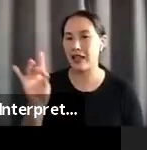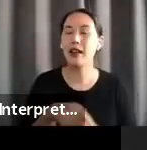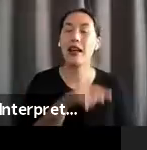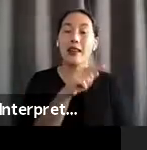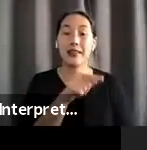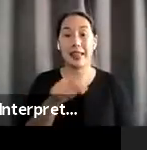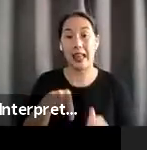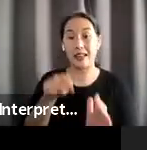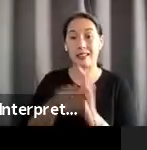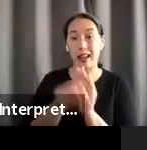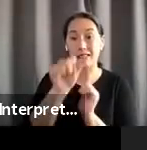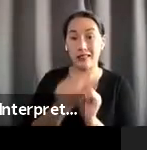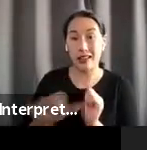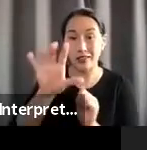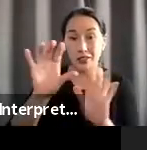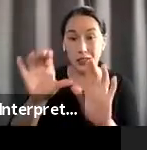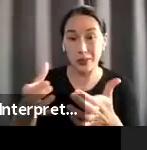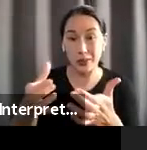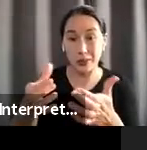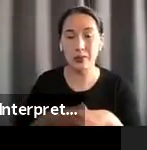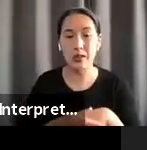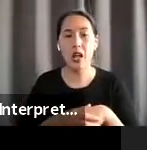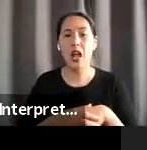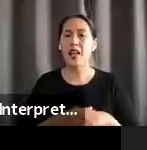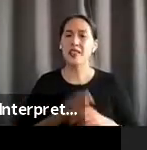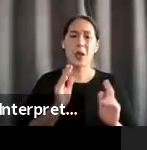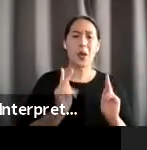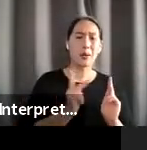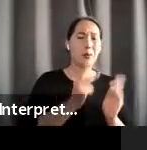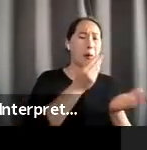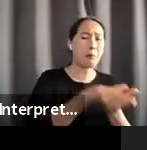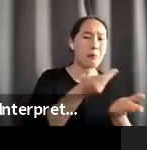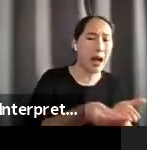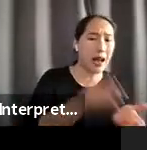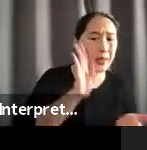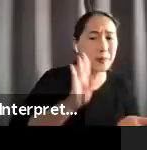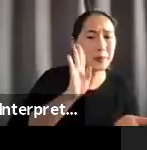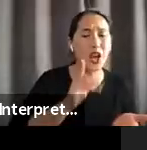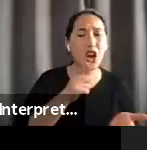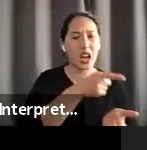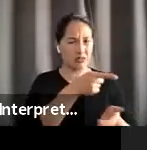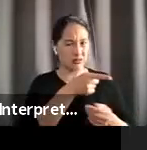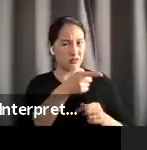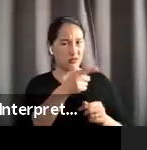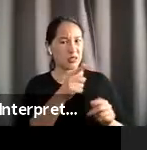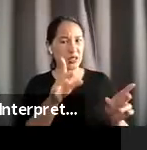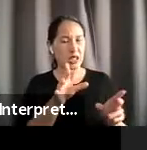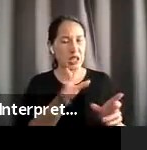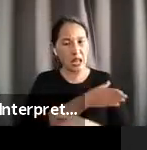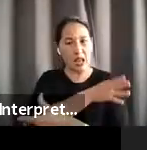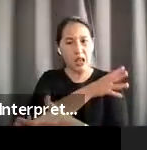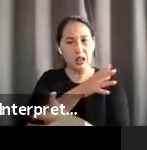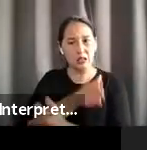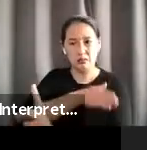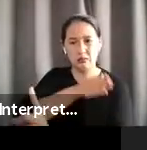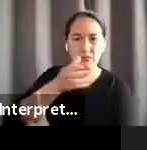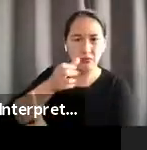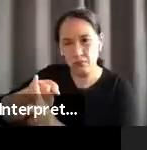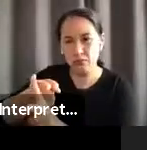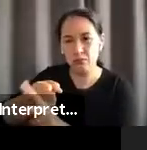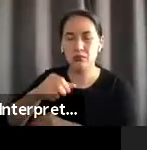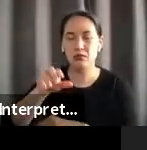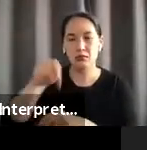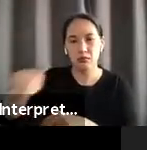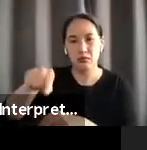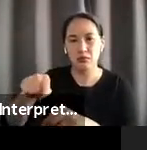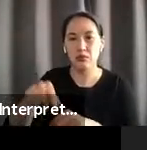And it was, people were buying beer and so forth. And so this is a protest when Marky